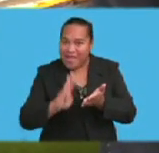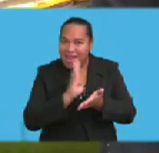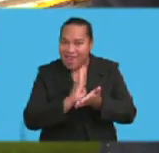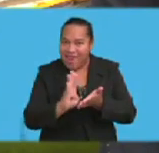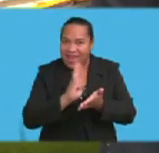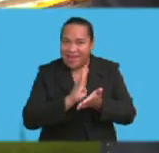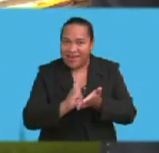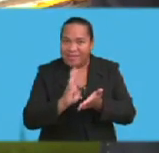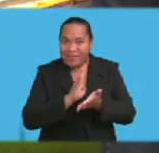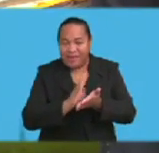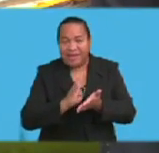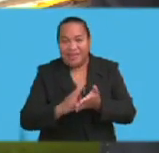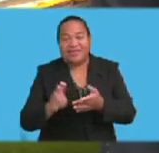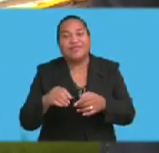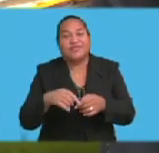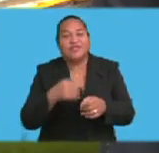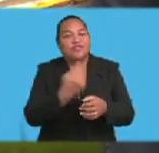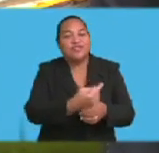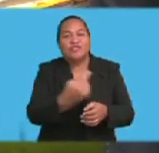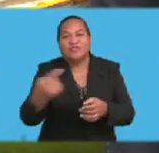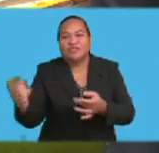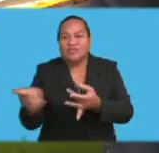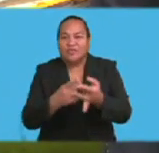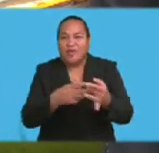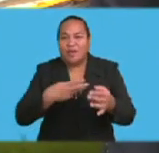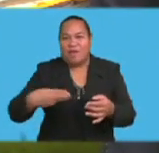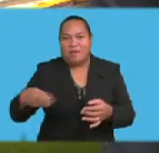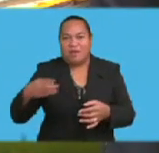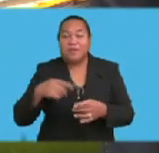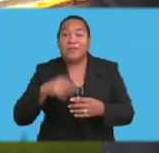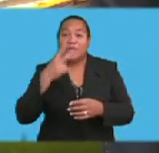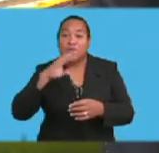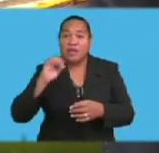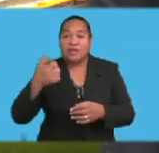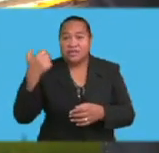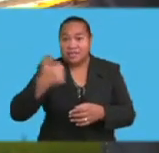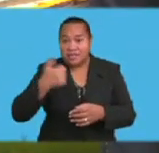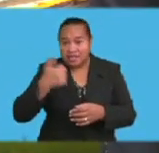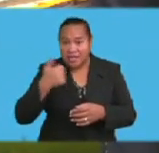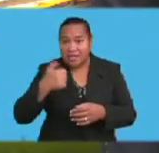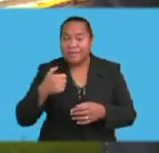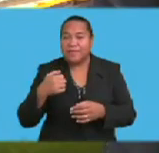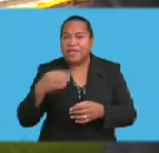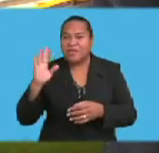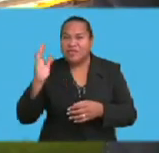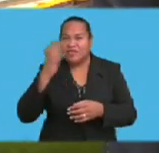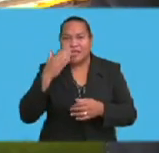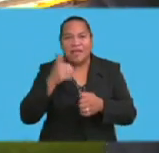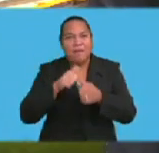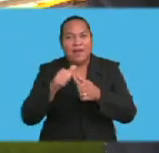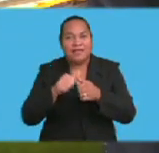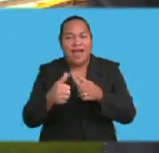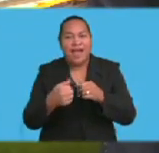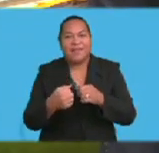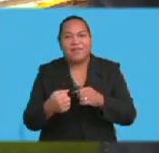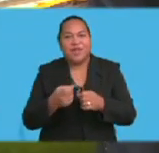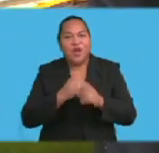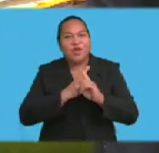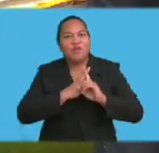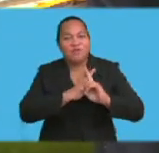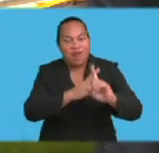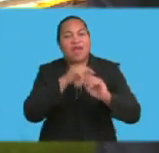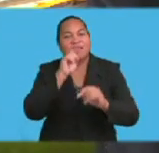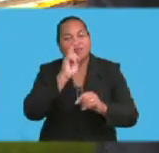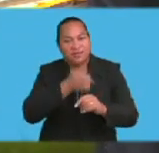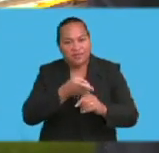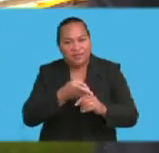of $546 million from $480 million in 2016 is a result of better compliance through automation. Total